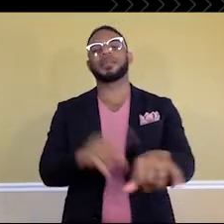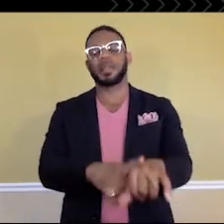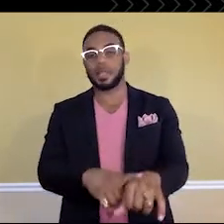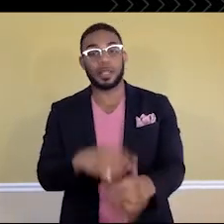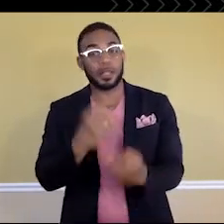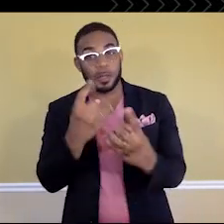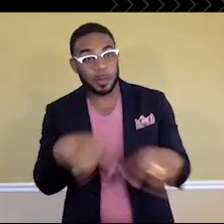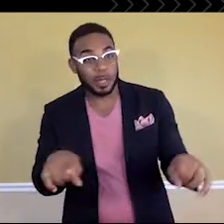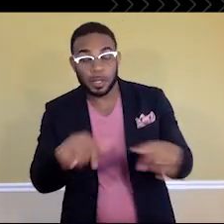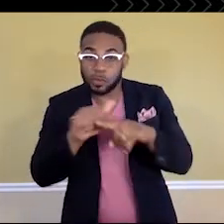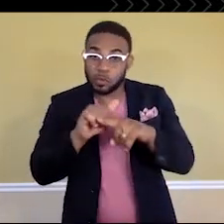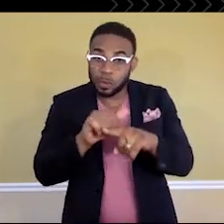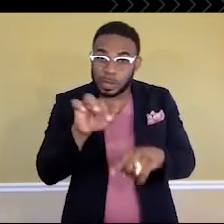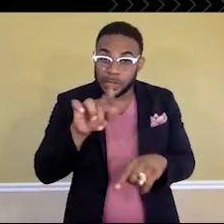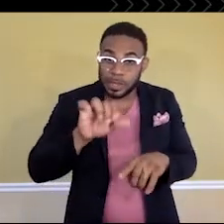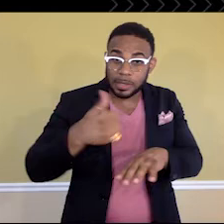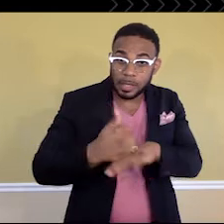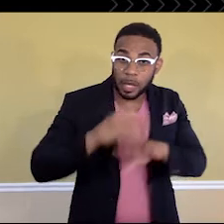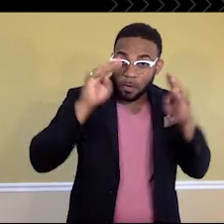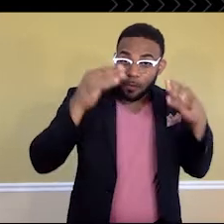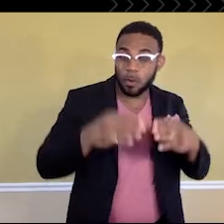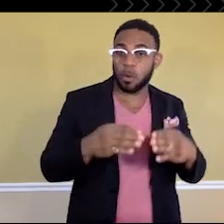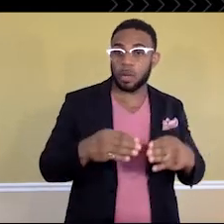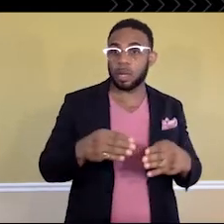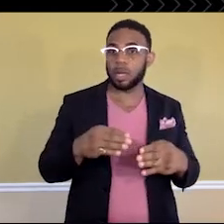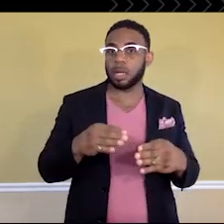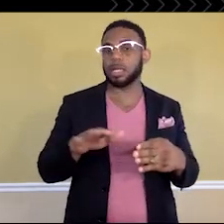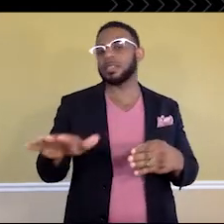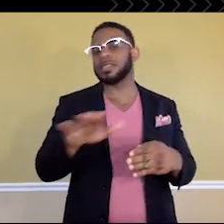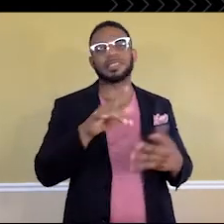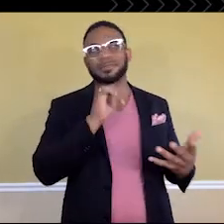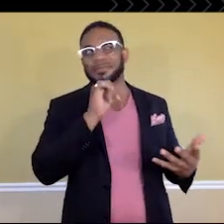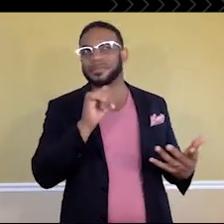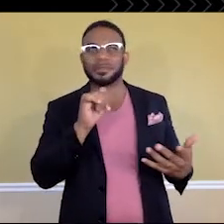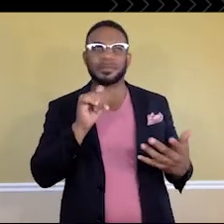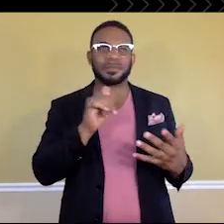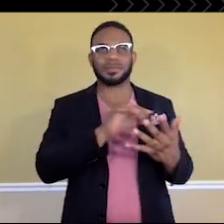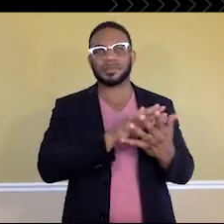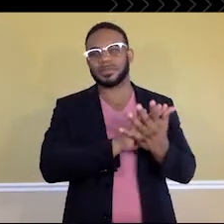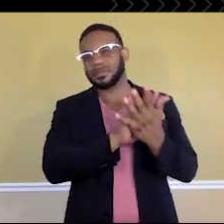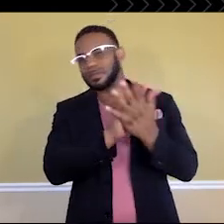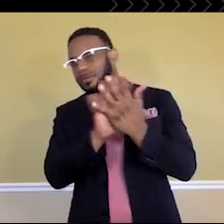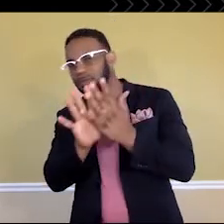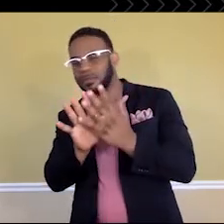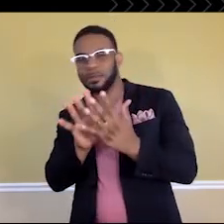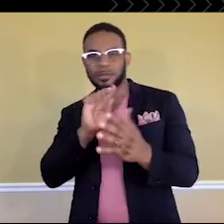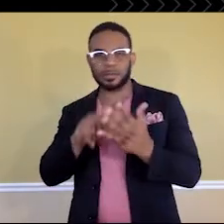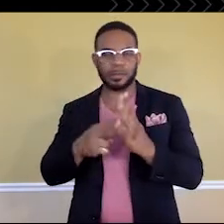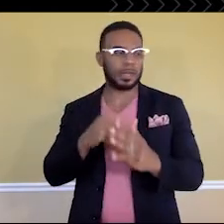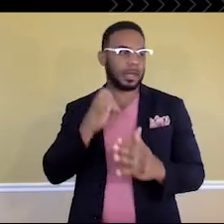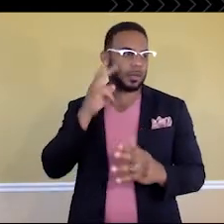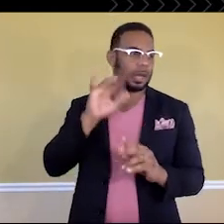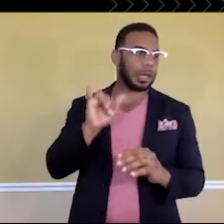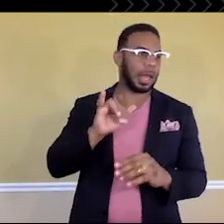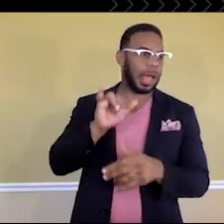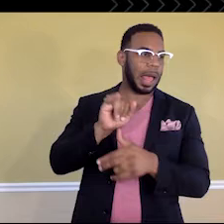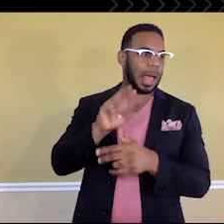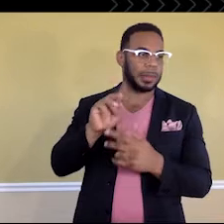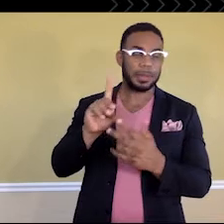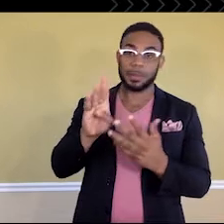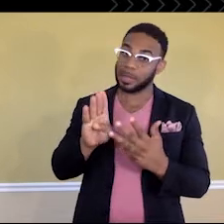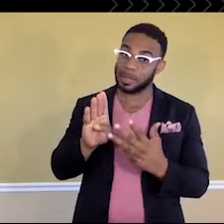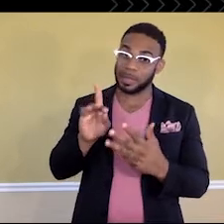so many of these training data sets focus on, they're not skewed intentionally, but if we're looking at like IMDb